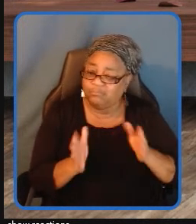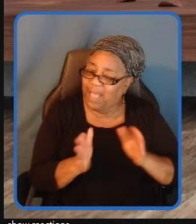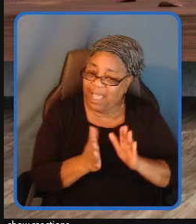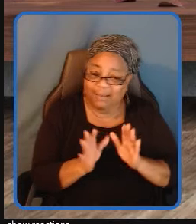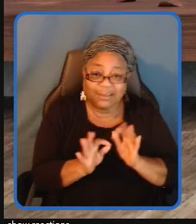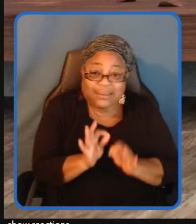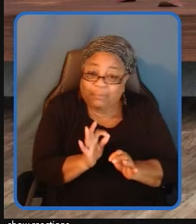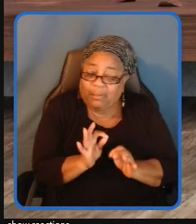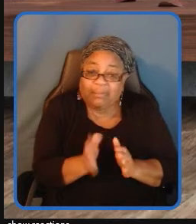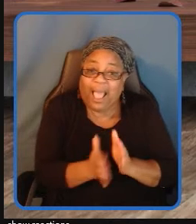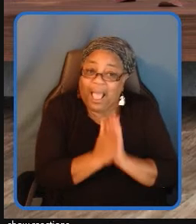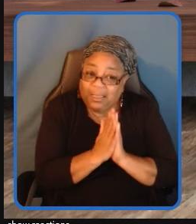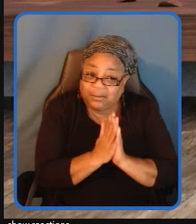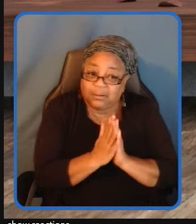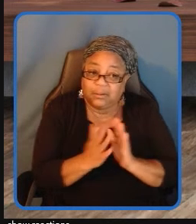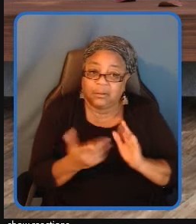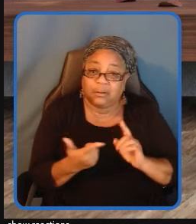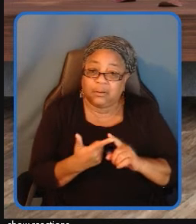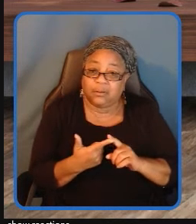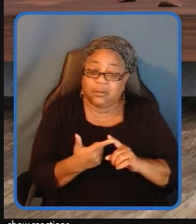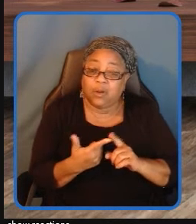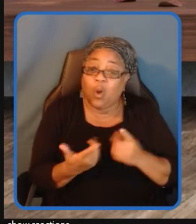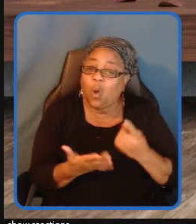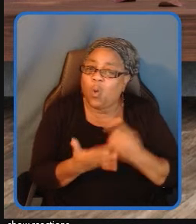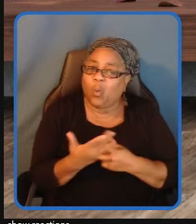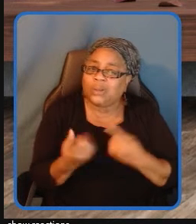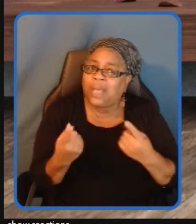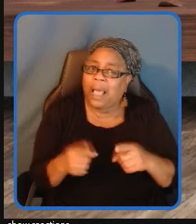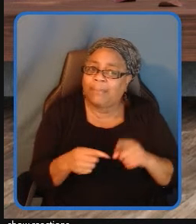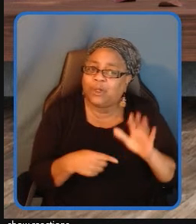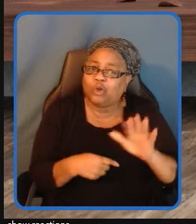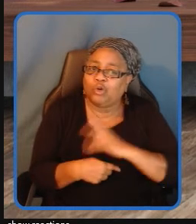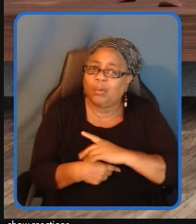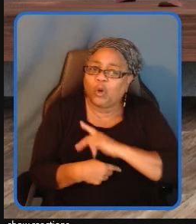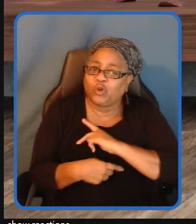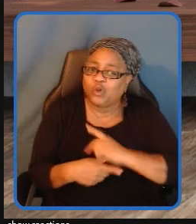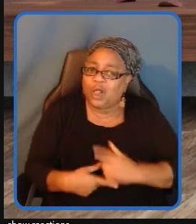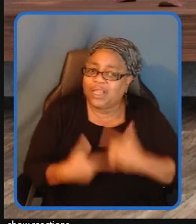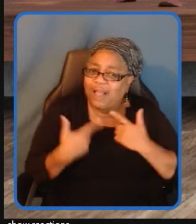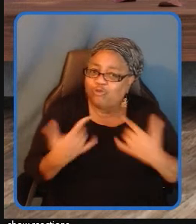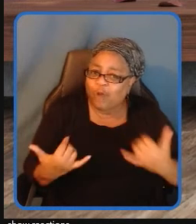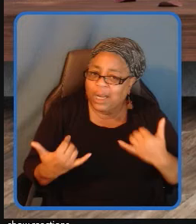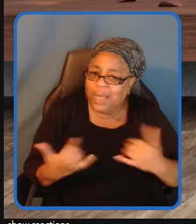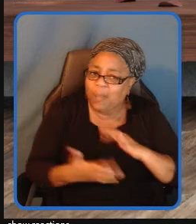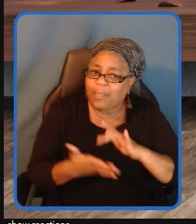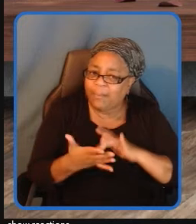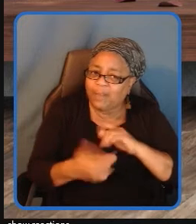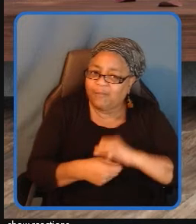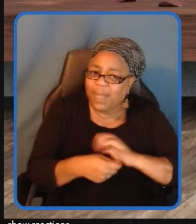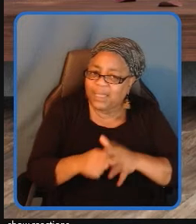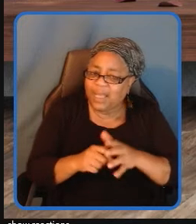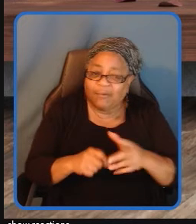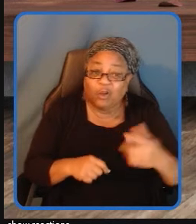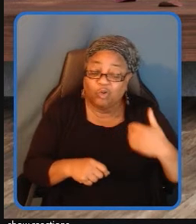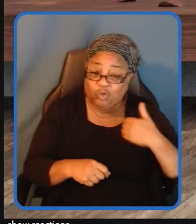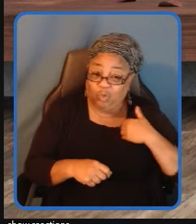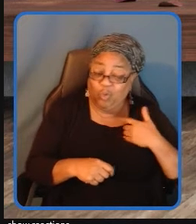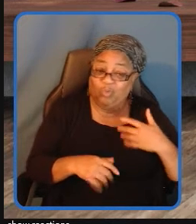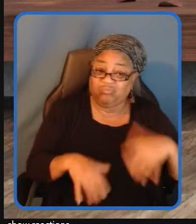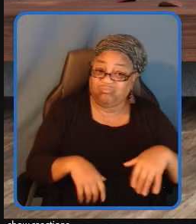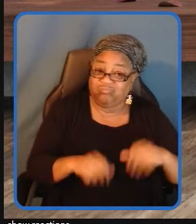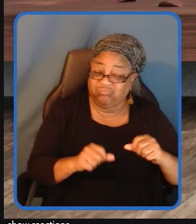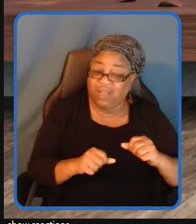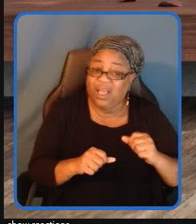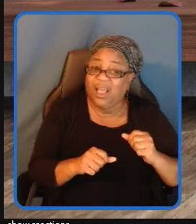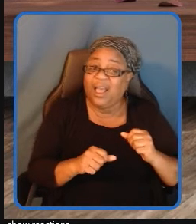question. How are you doing? What's going on in your personal life right now in the middle of this pandemic? Do you have caregiver responsibilities? Do you